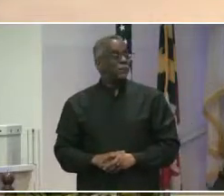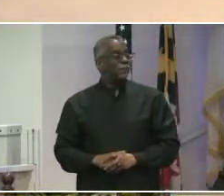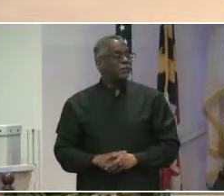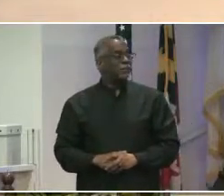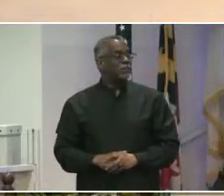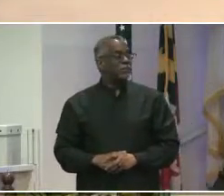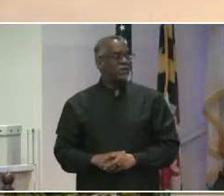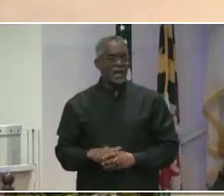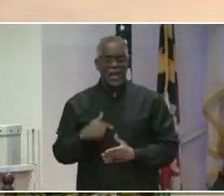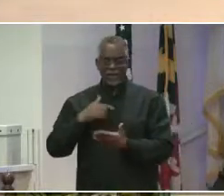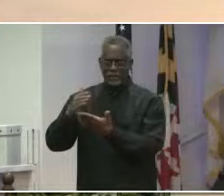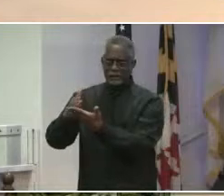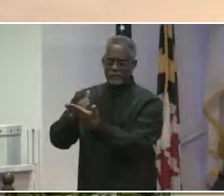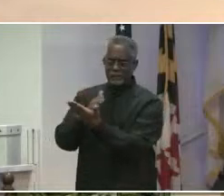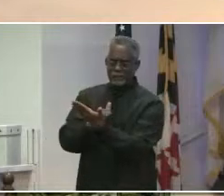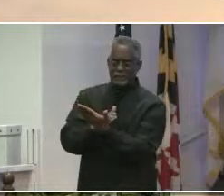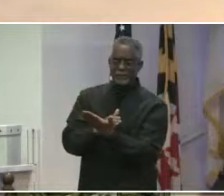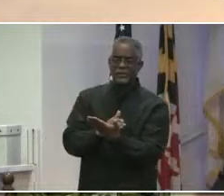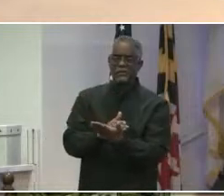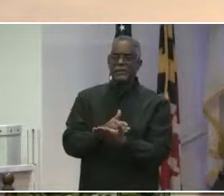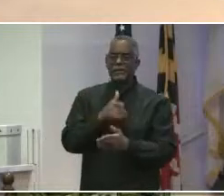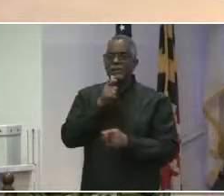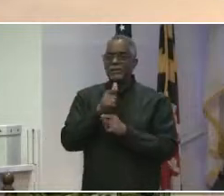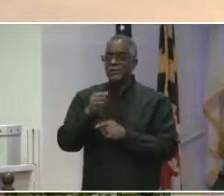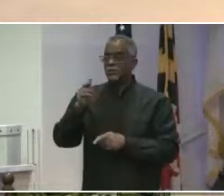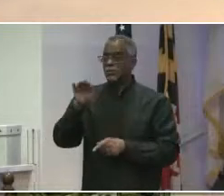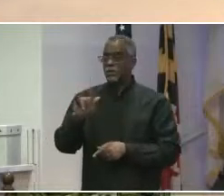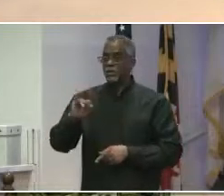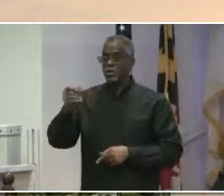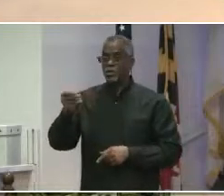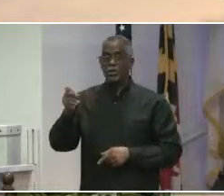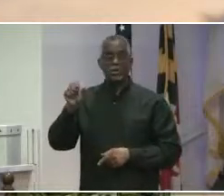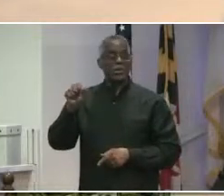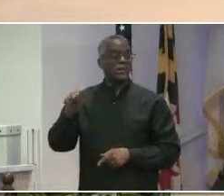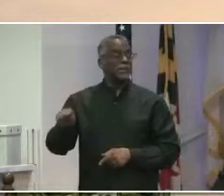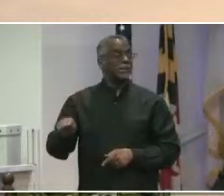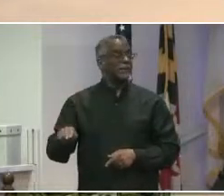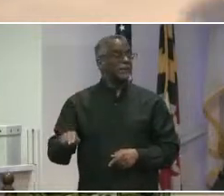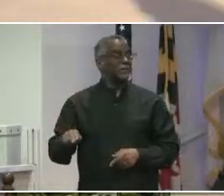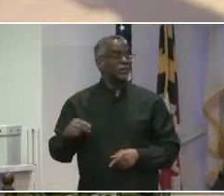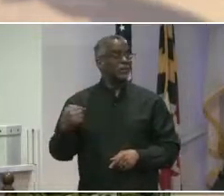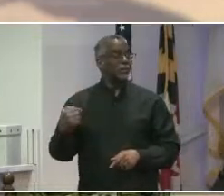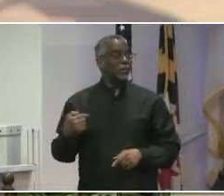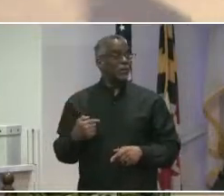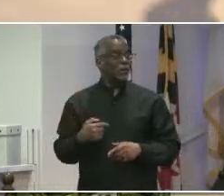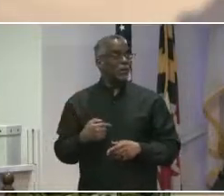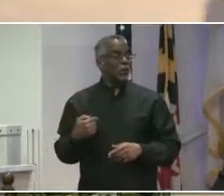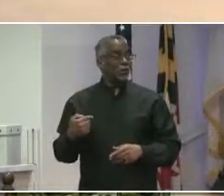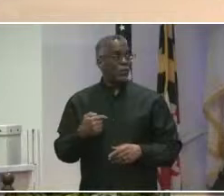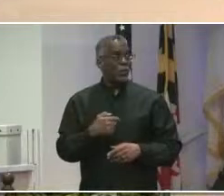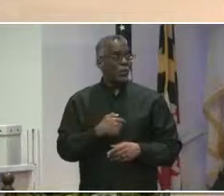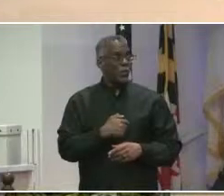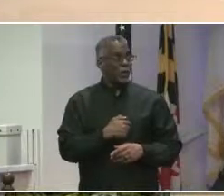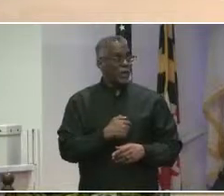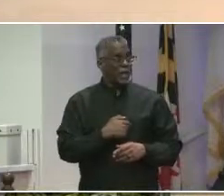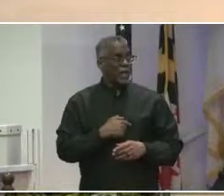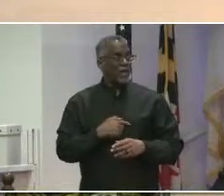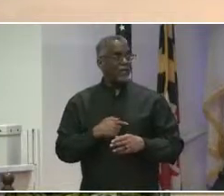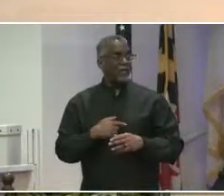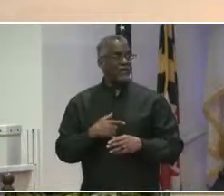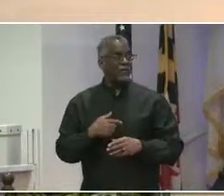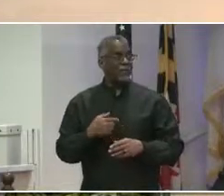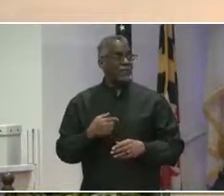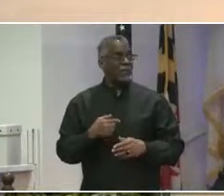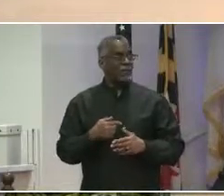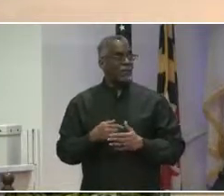I'm going down my little list here, Sister Mary Johnson. Listen, the Farming Initiative. It is out one of them ways. I'm pointing the wrong way.